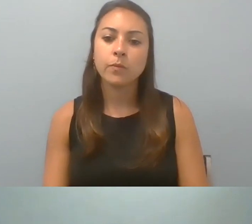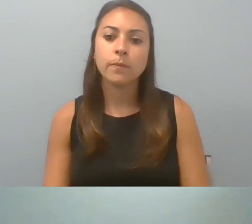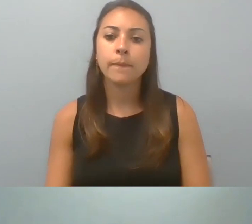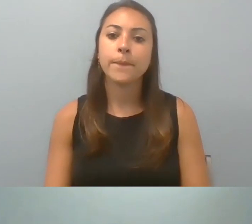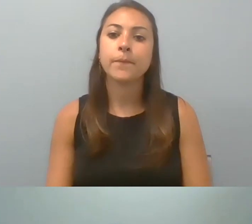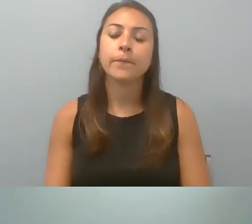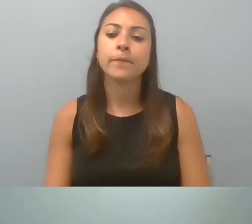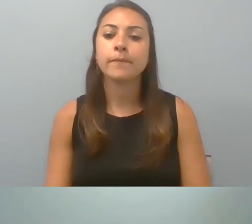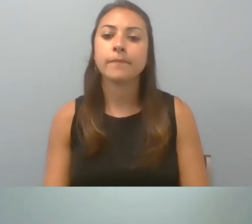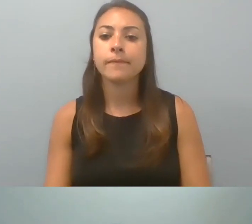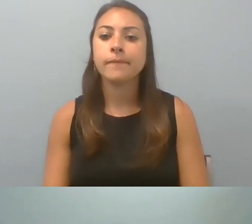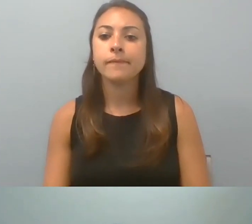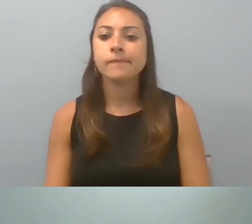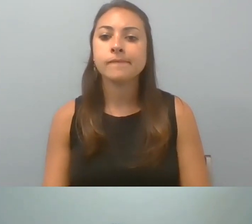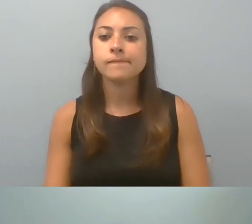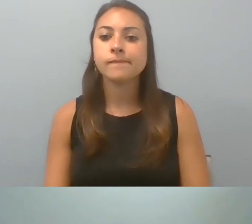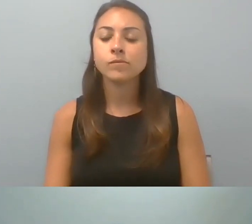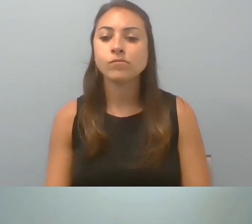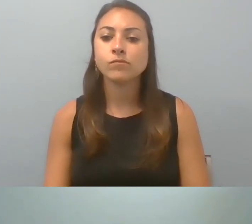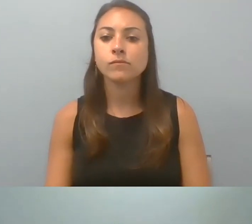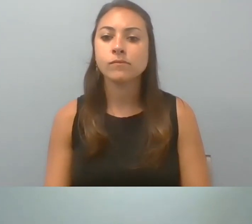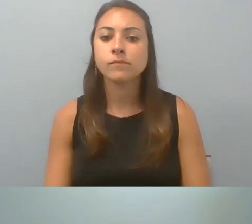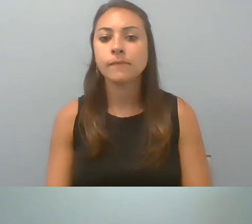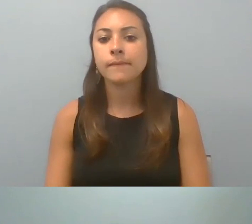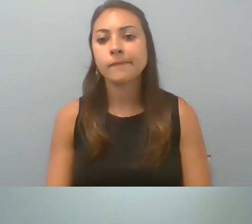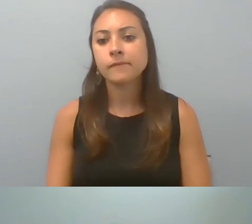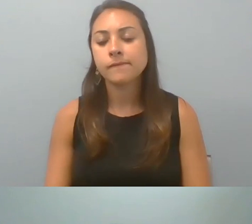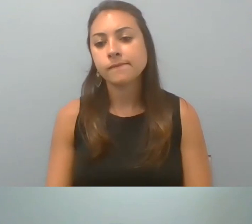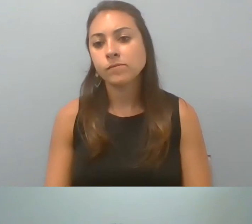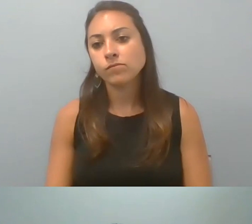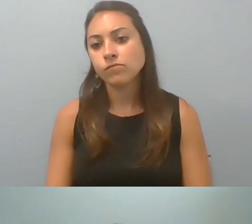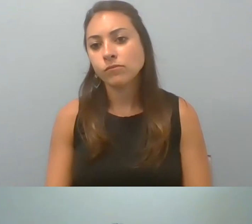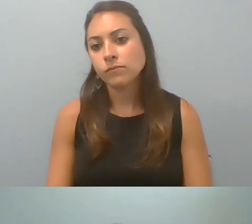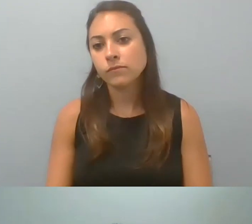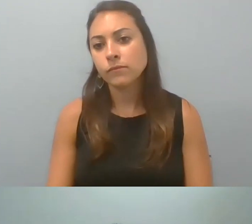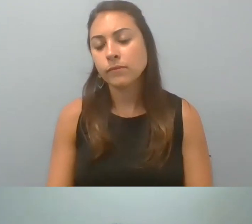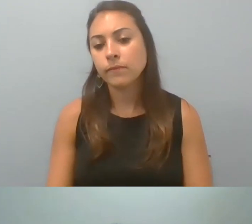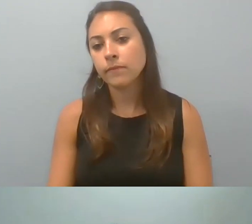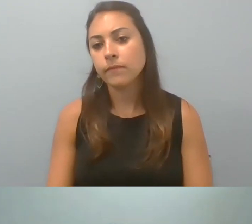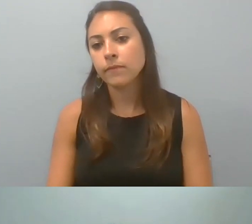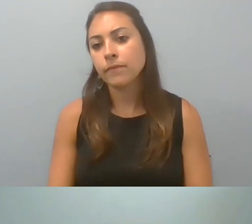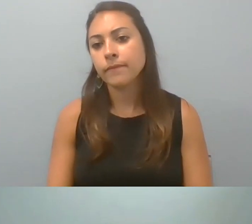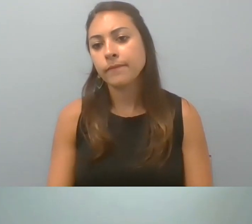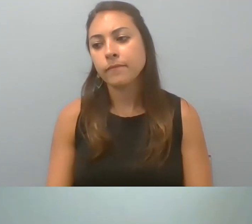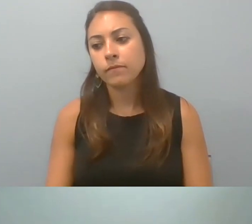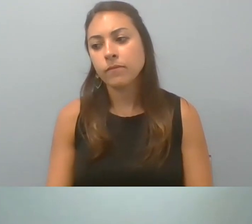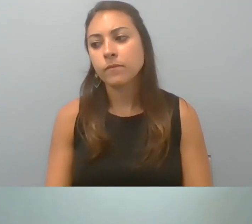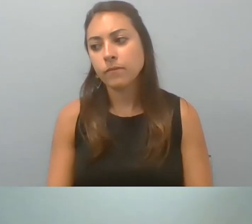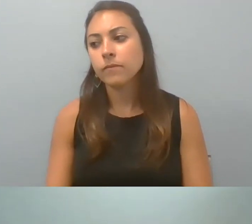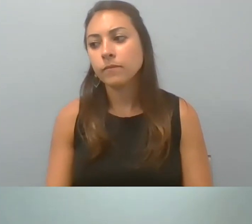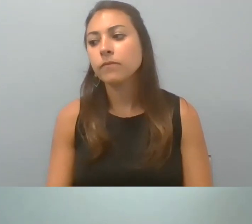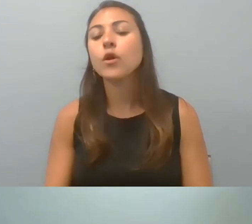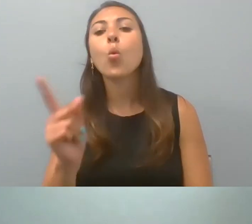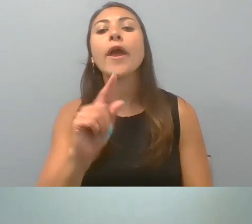Thank you. And there were also a few questions about where students can check to see how many flex points or